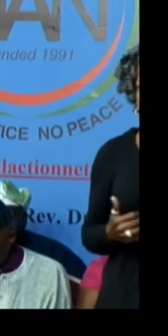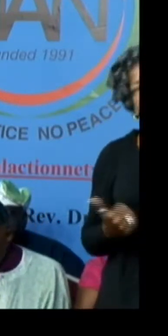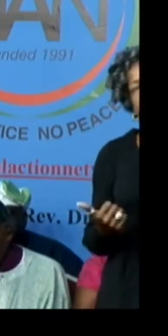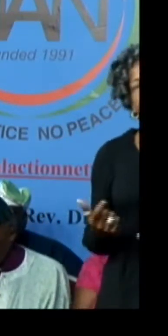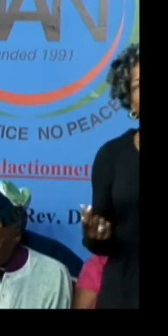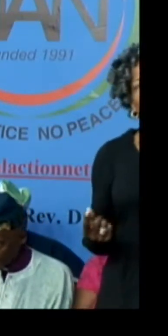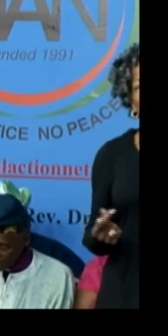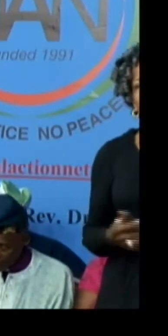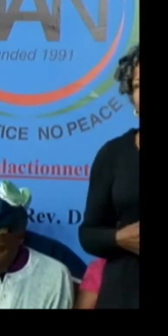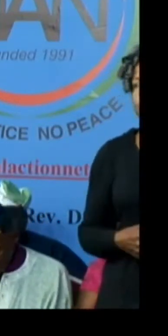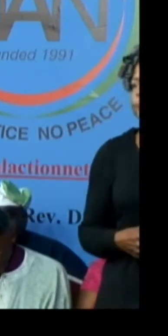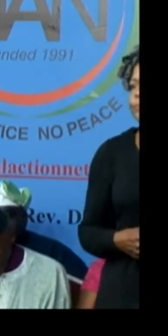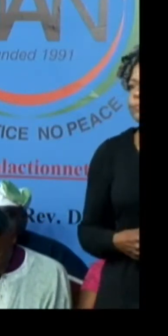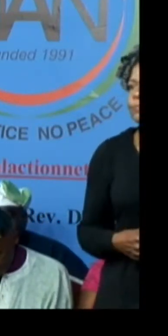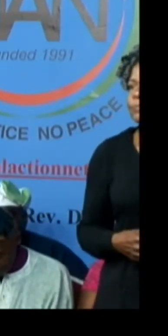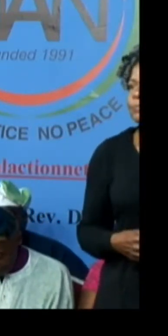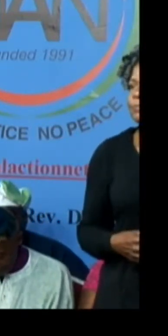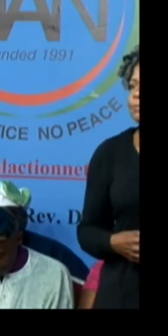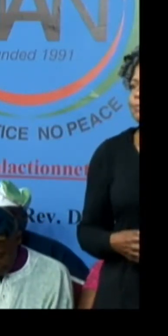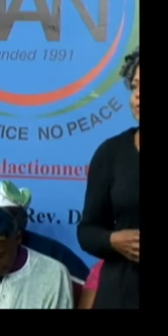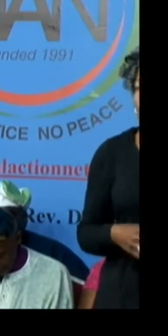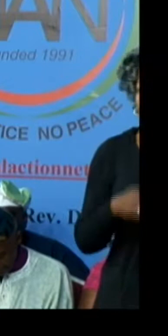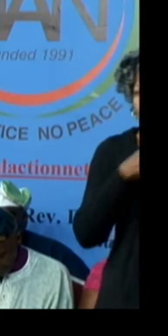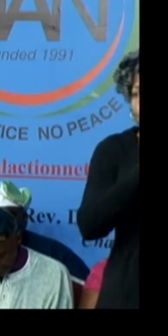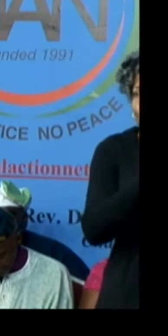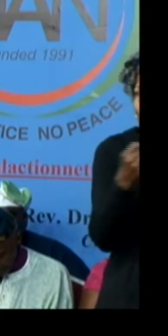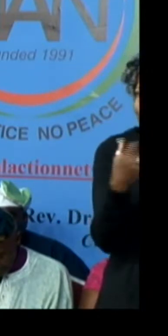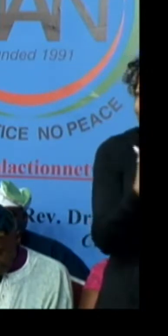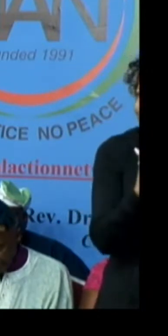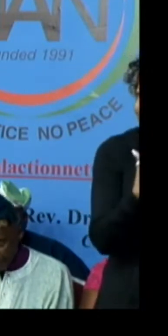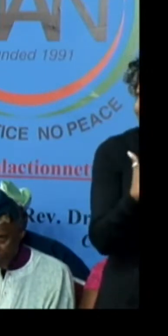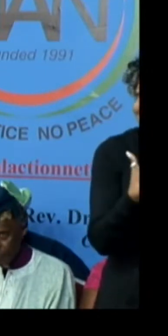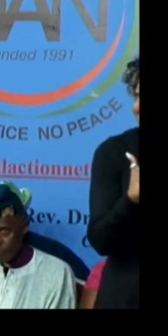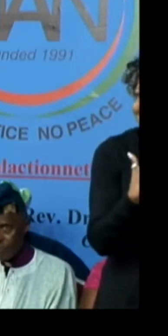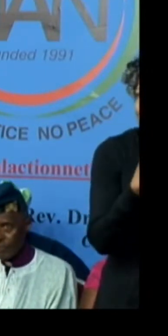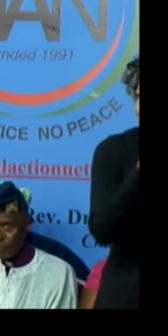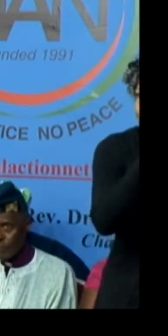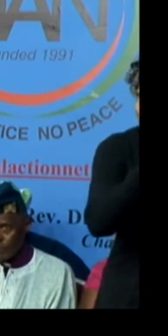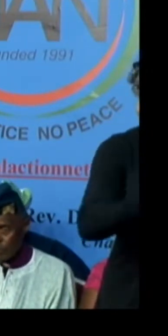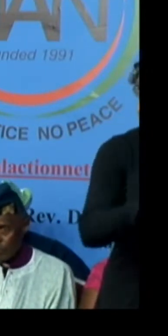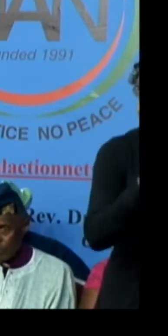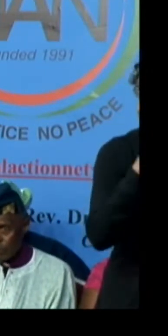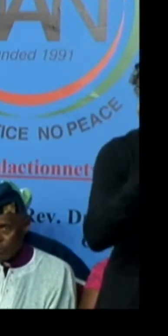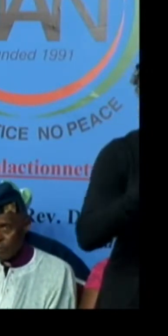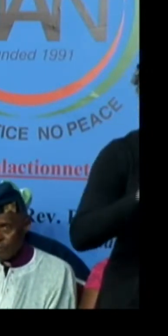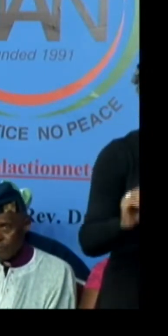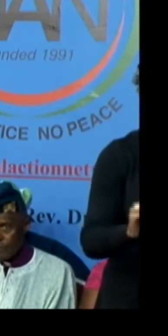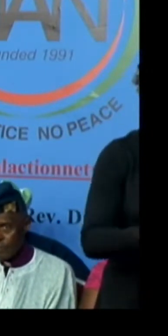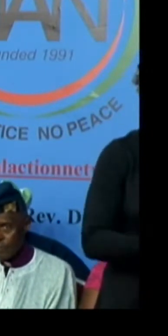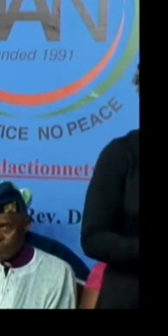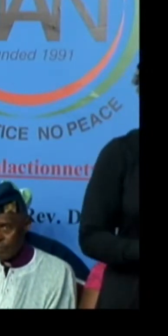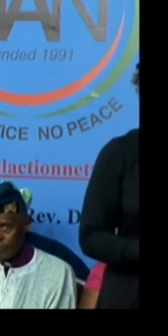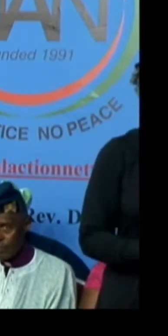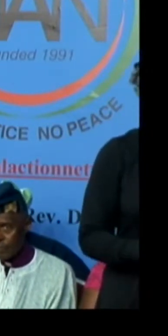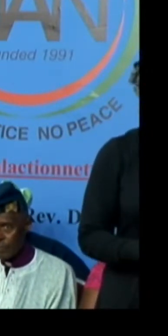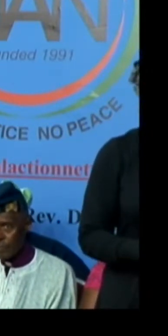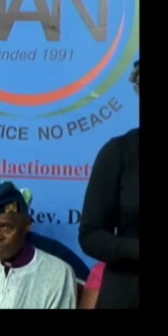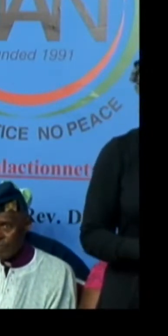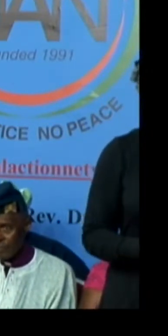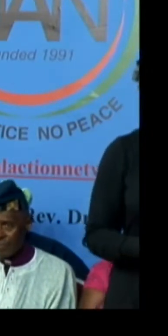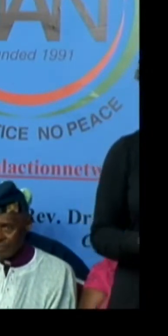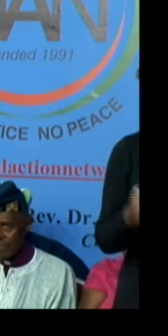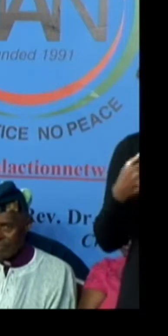tell you something. I was reading this week, there's a whole science called epistemology.